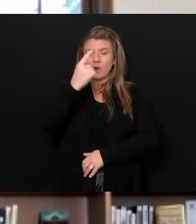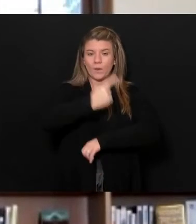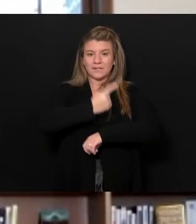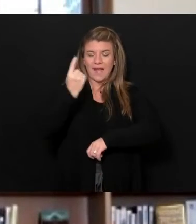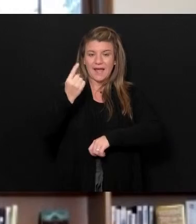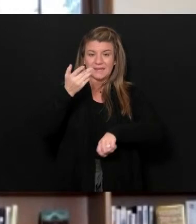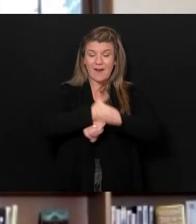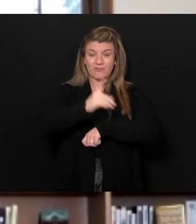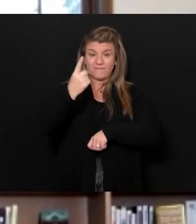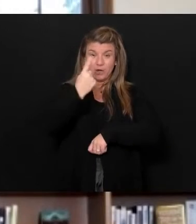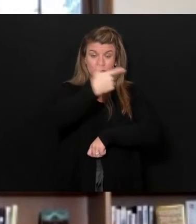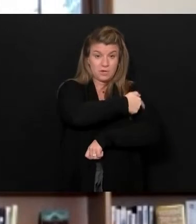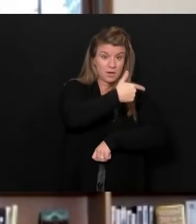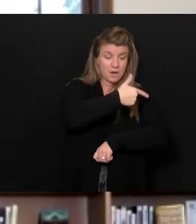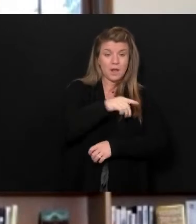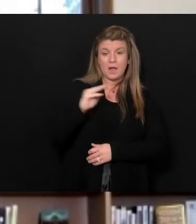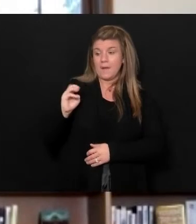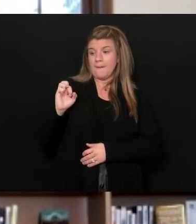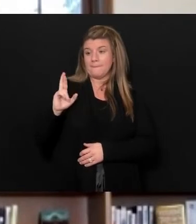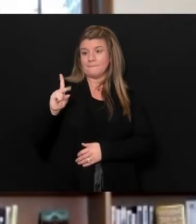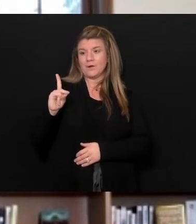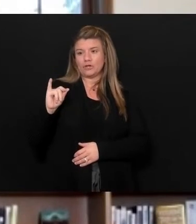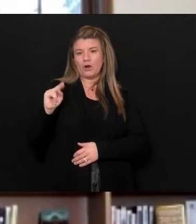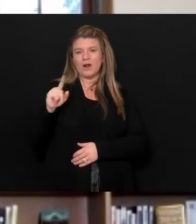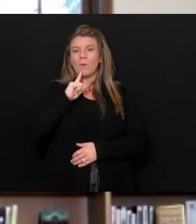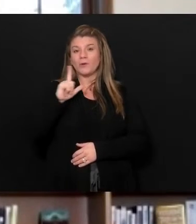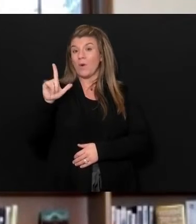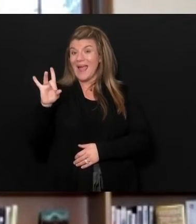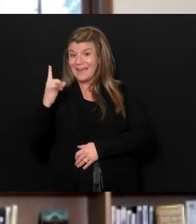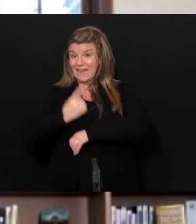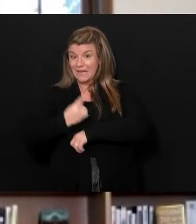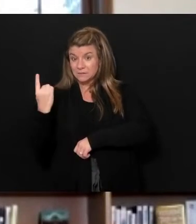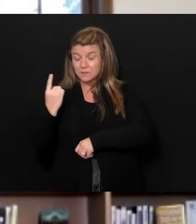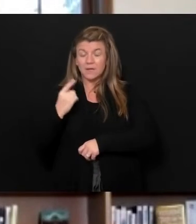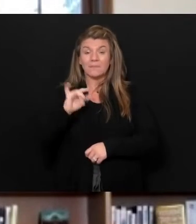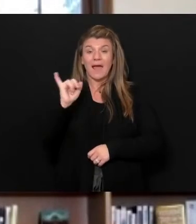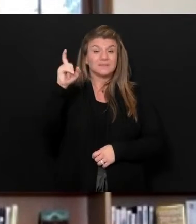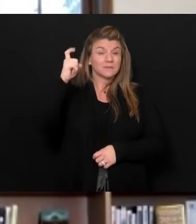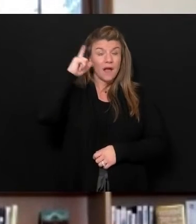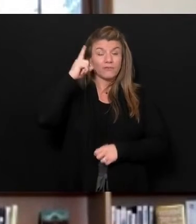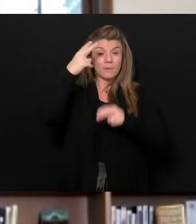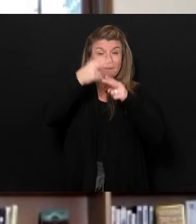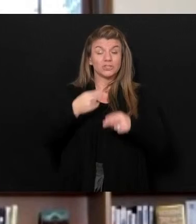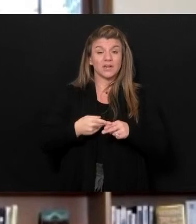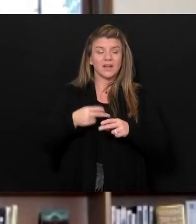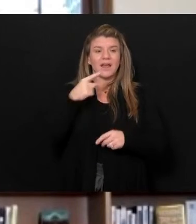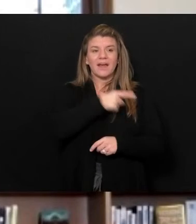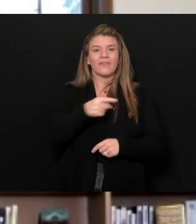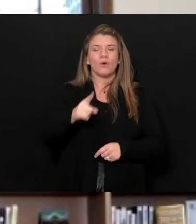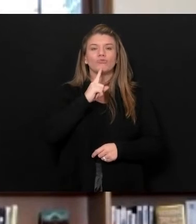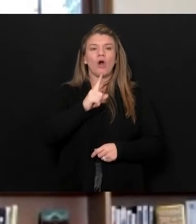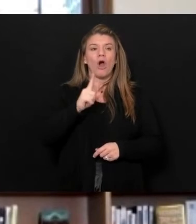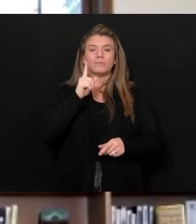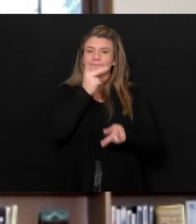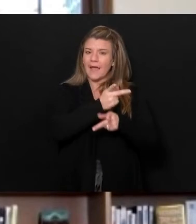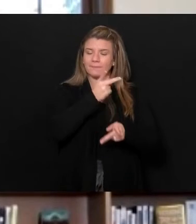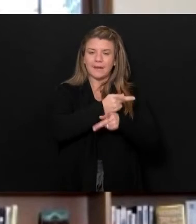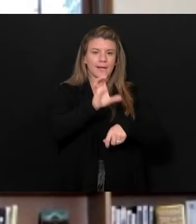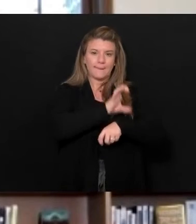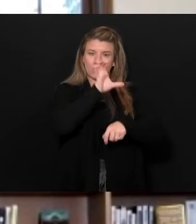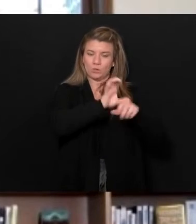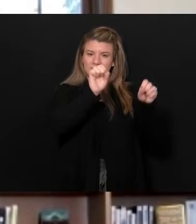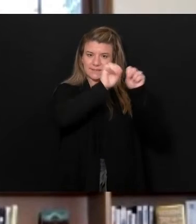initial one, and the Moderna later will be about 28 days. But as the governor mentioned, those are kept in a computer system.